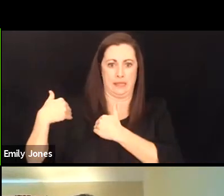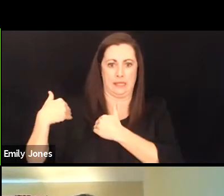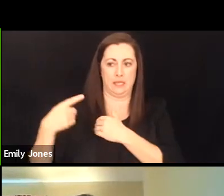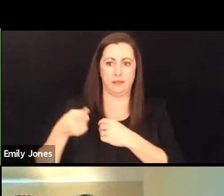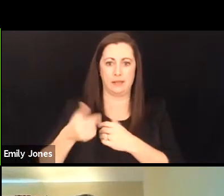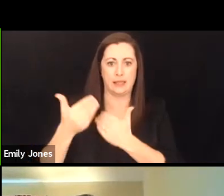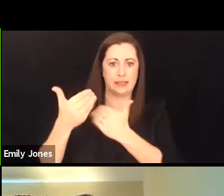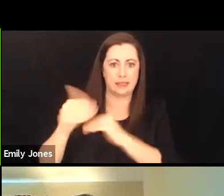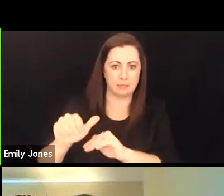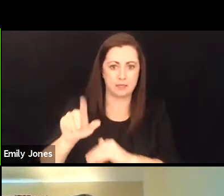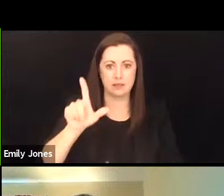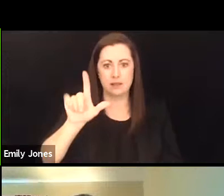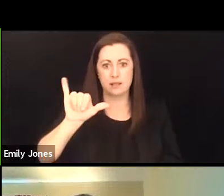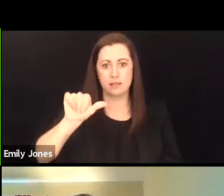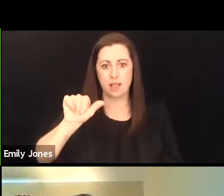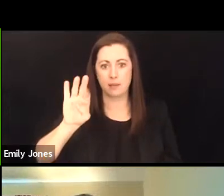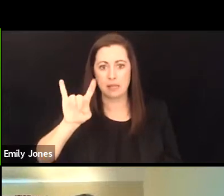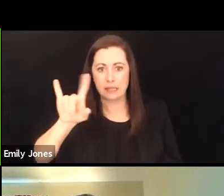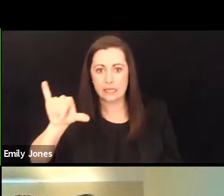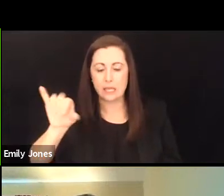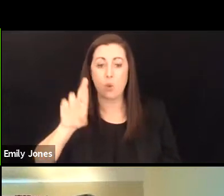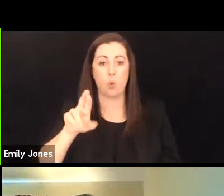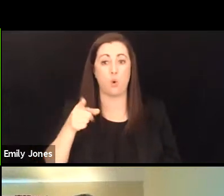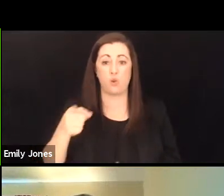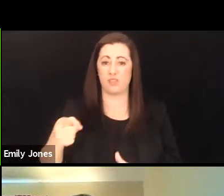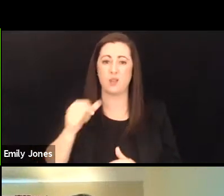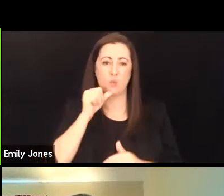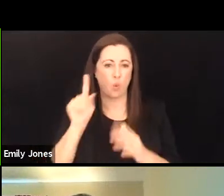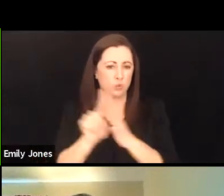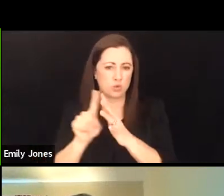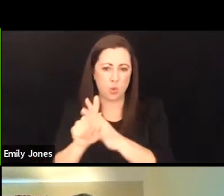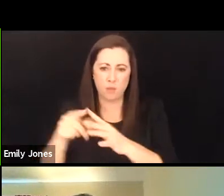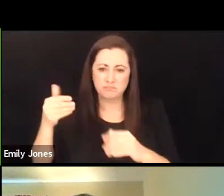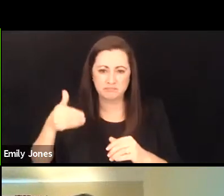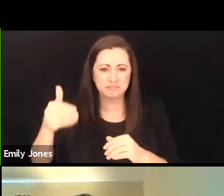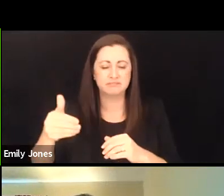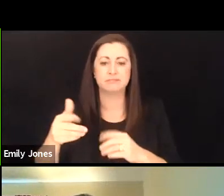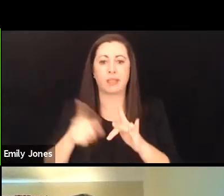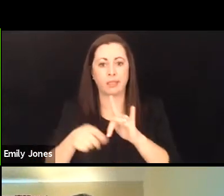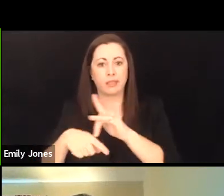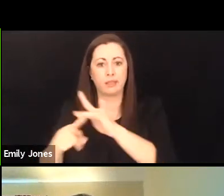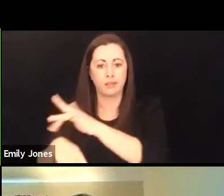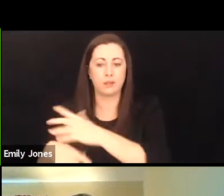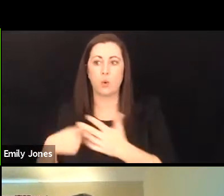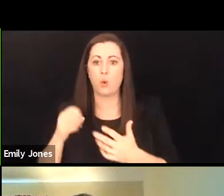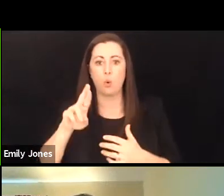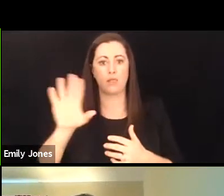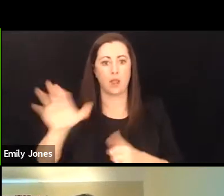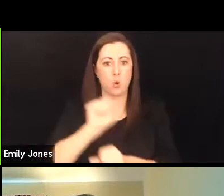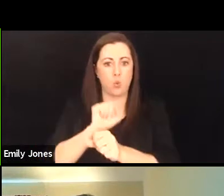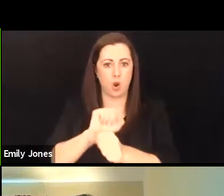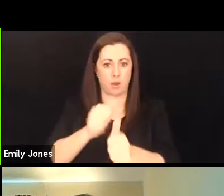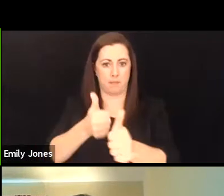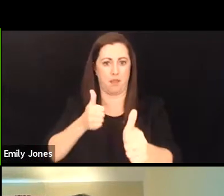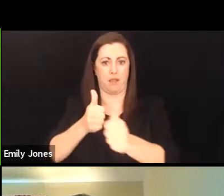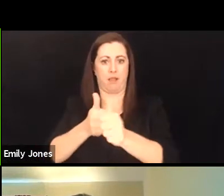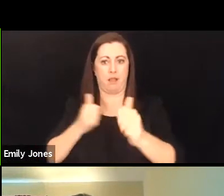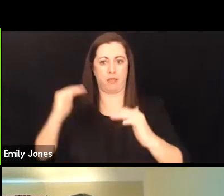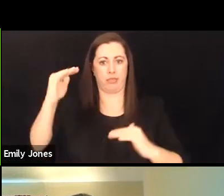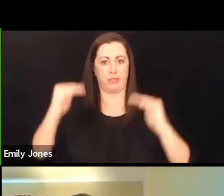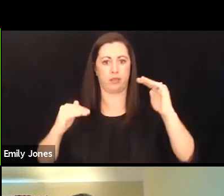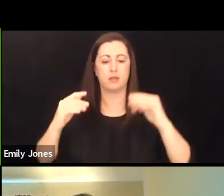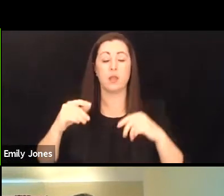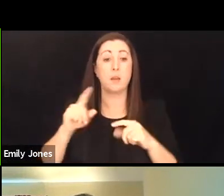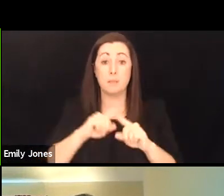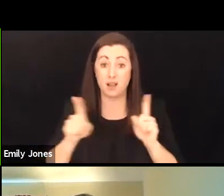that they might not be reliable as far as attendance, they can't keep up with other employees. But the facts are that studies kind of show statistically,